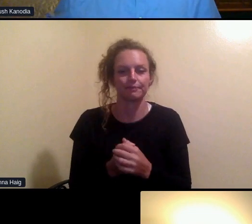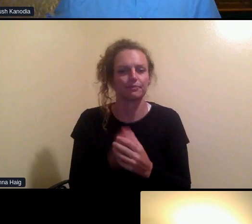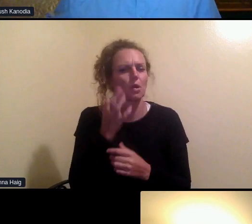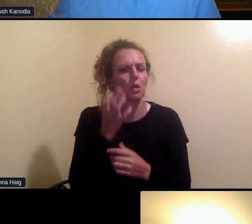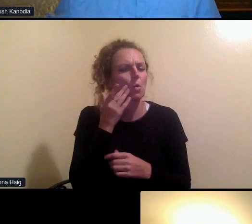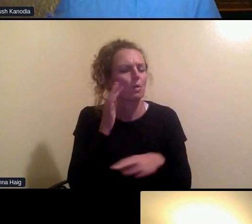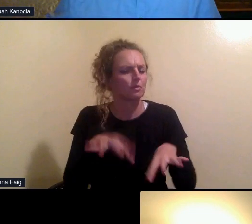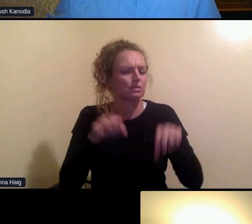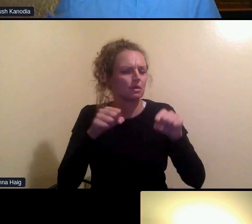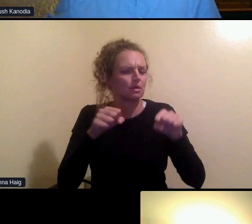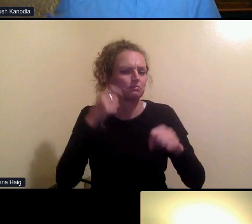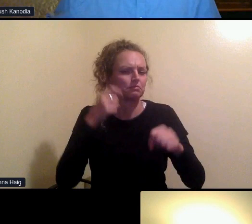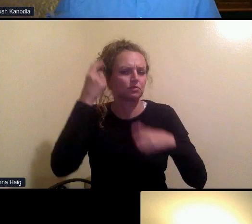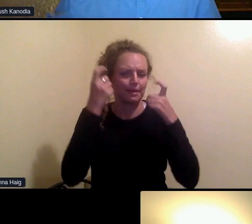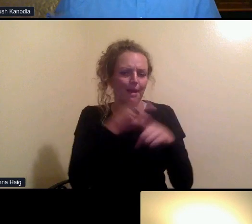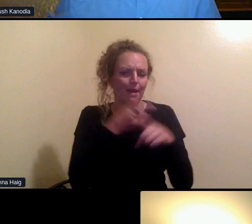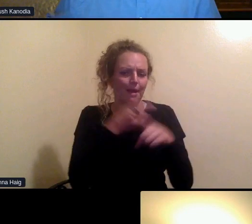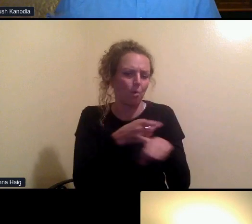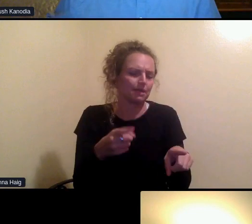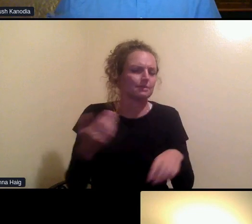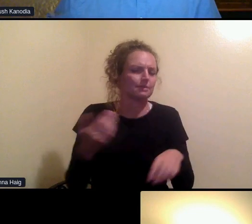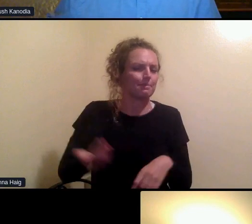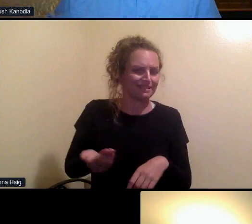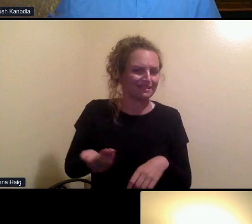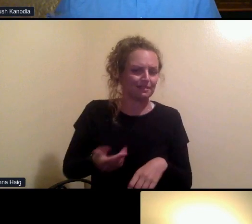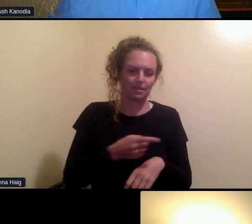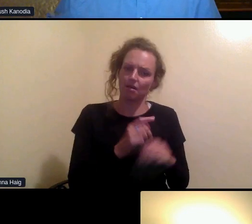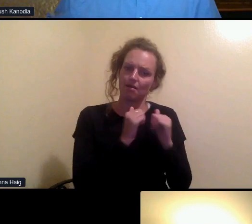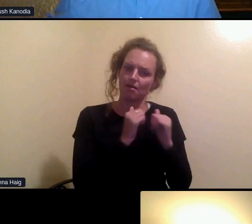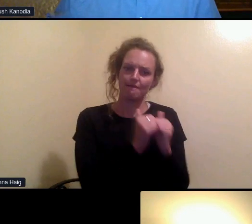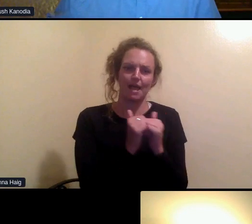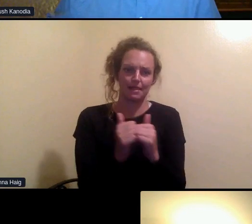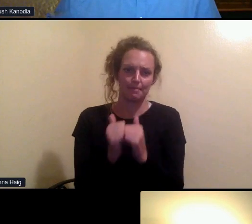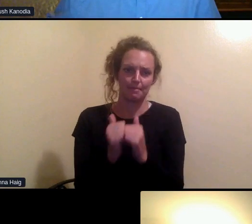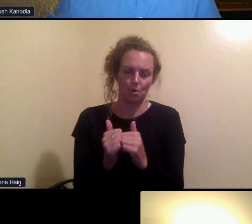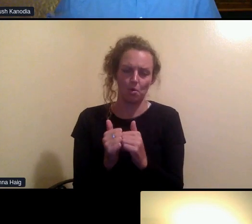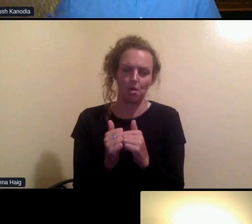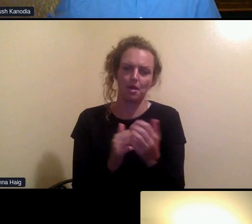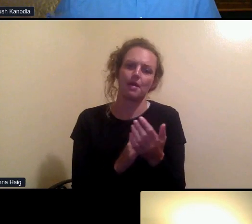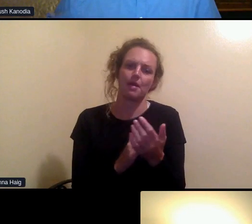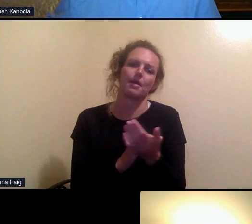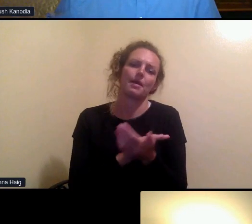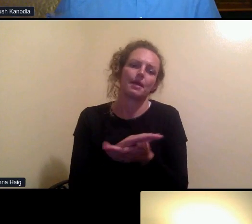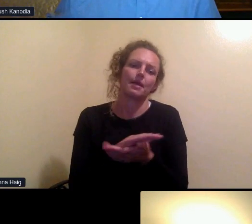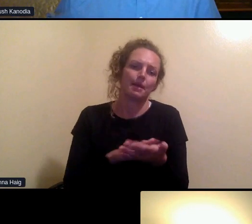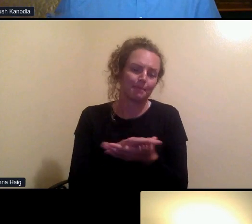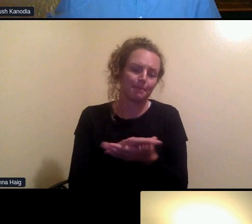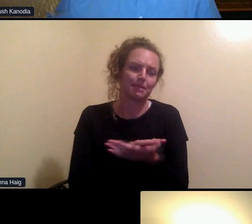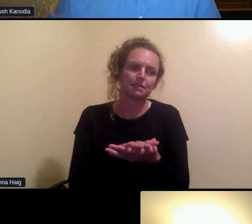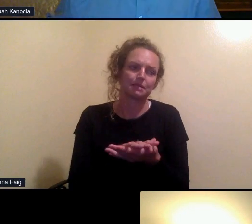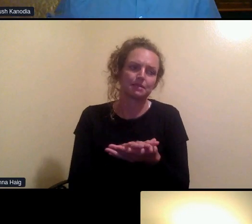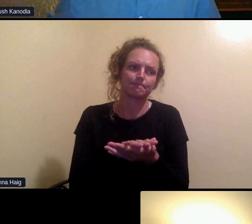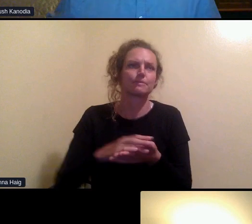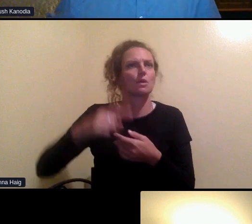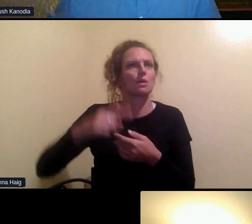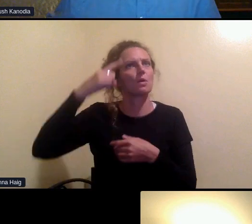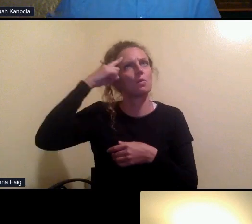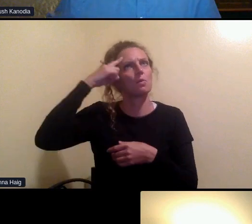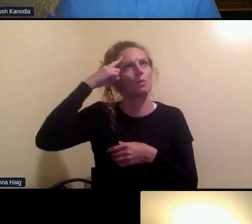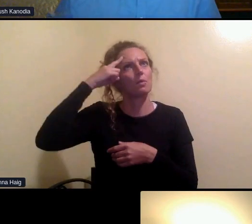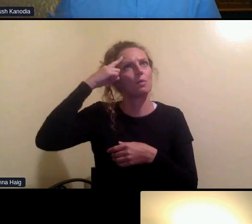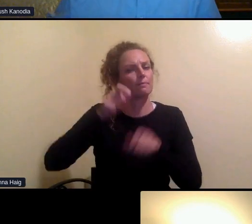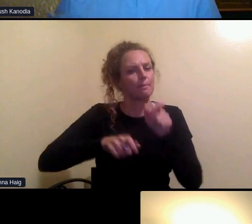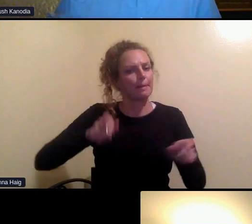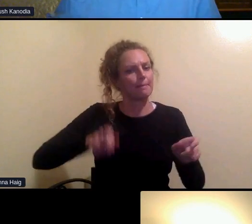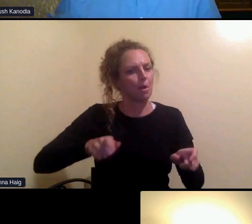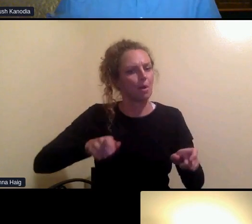deliver value, then we also start looking at persons with disability differently, not just as, you know,